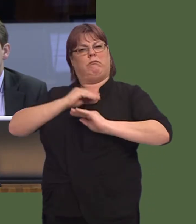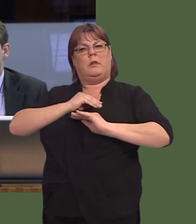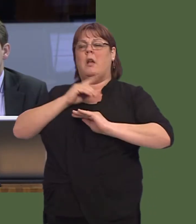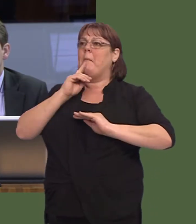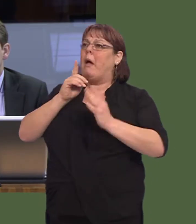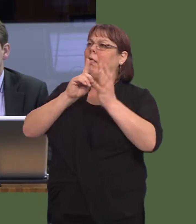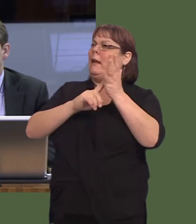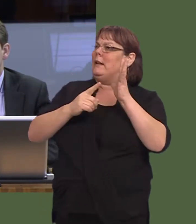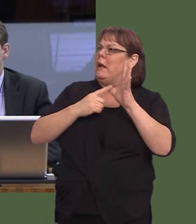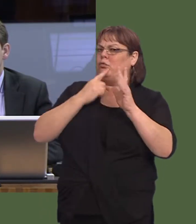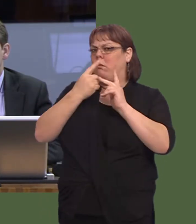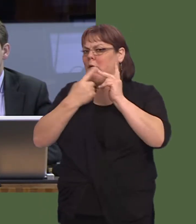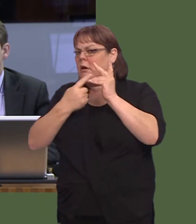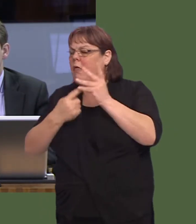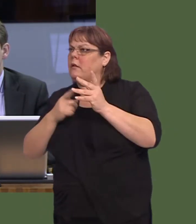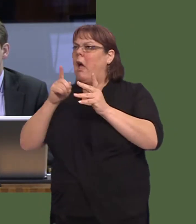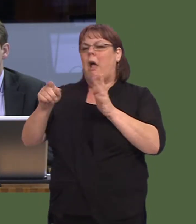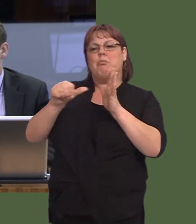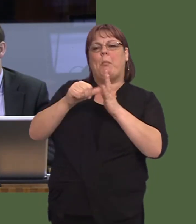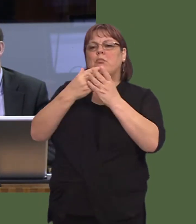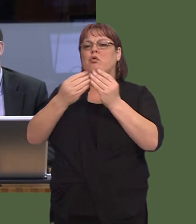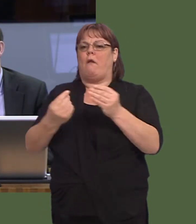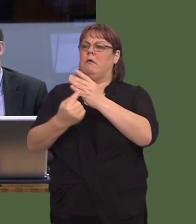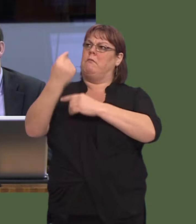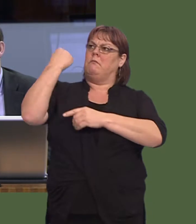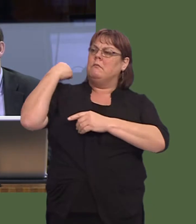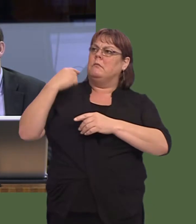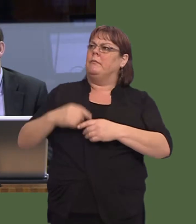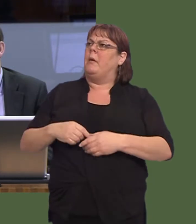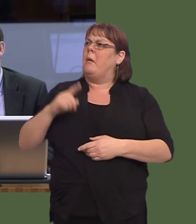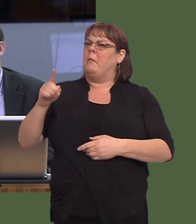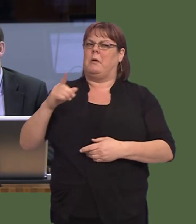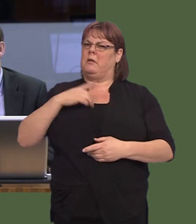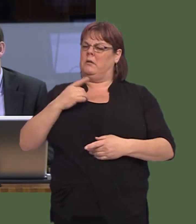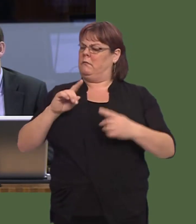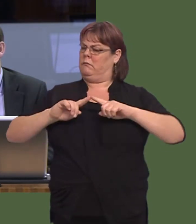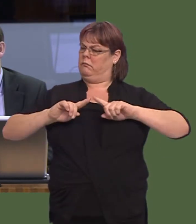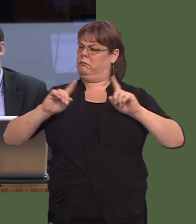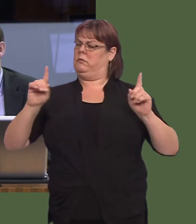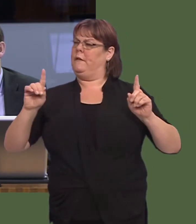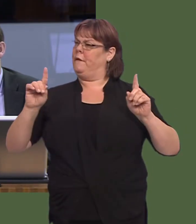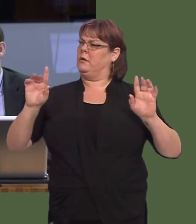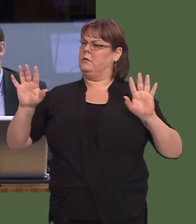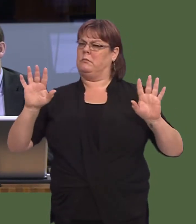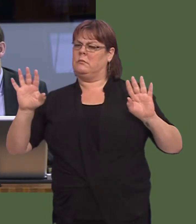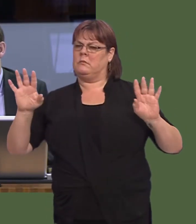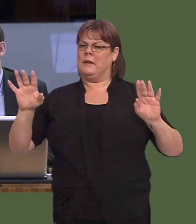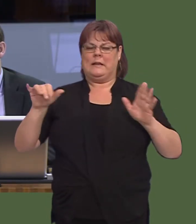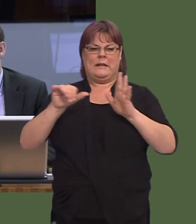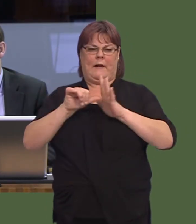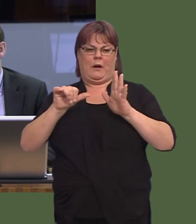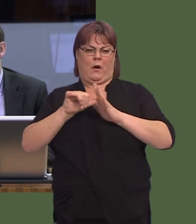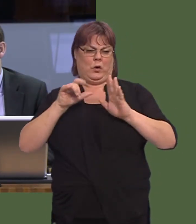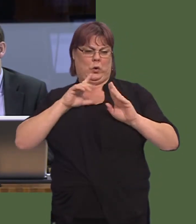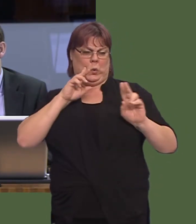named and others, and you dealt with those issues at that time? Because there's quite clearly two stories running here, and it is difficult for